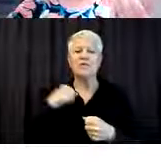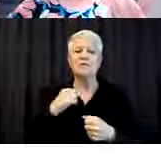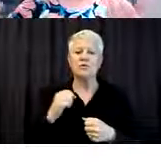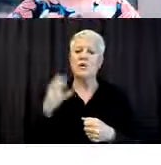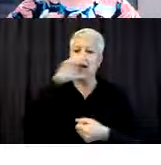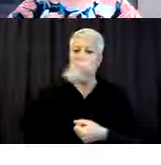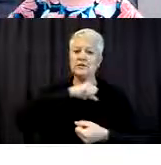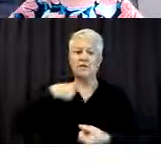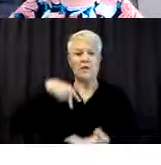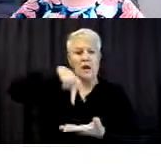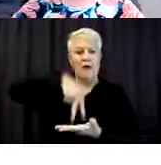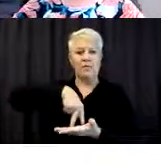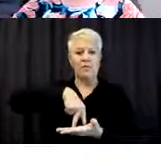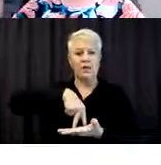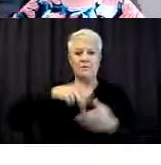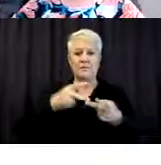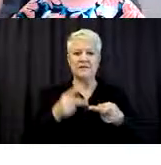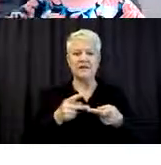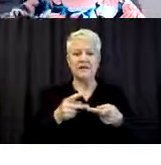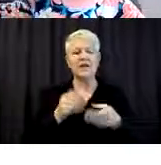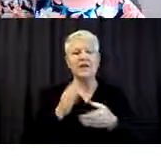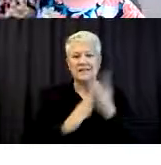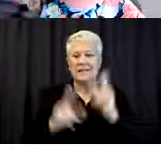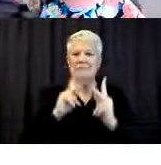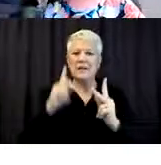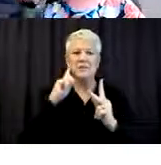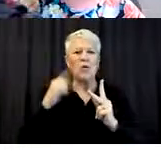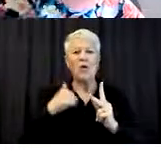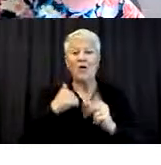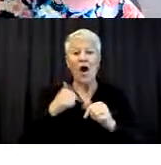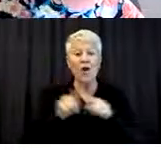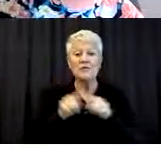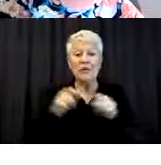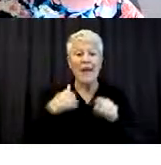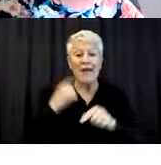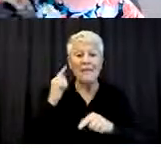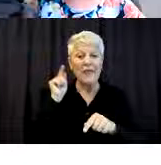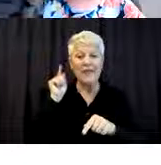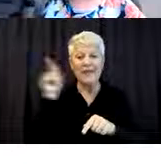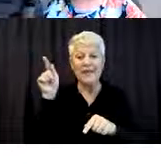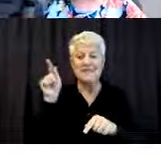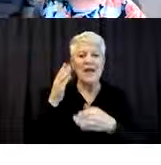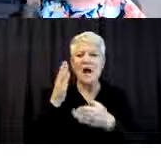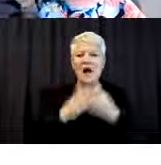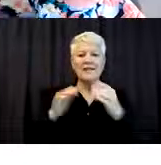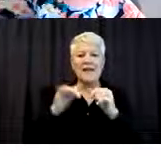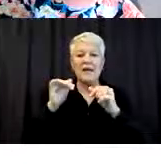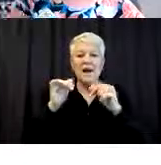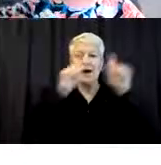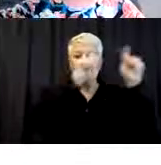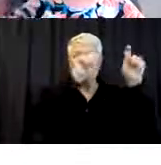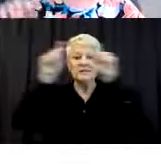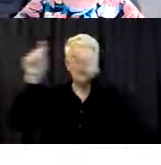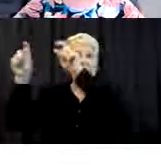upright position. And some people will put these also on a kind of a slide so